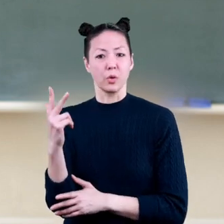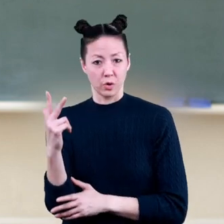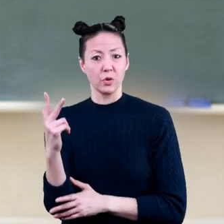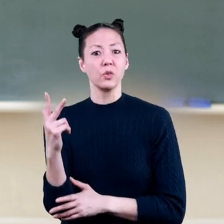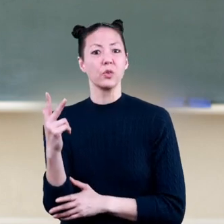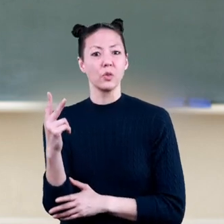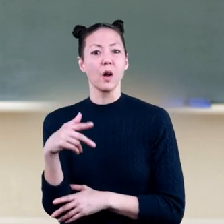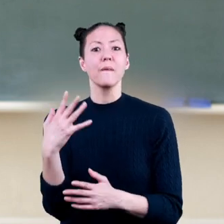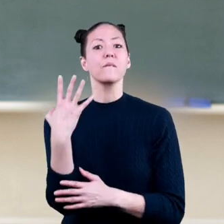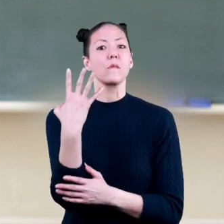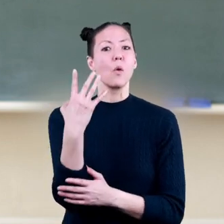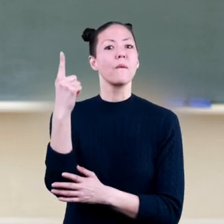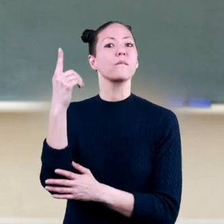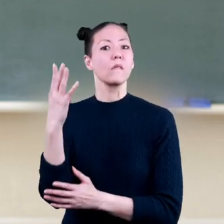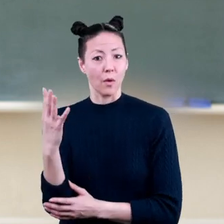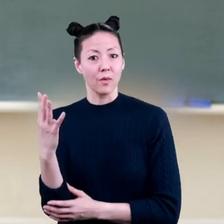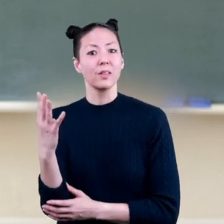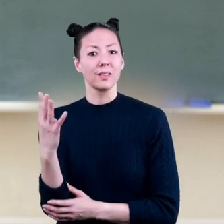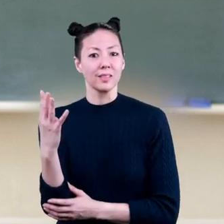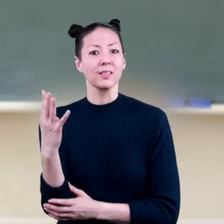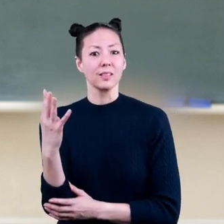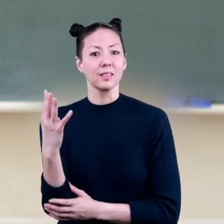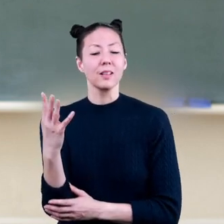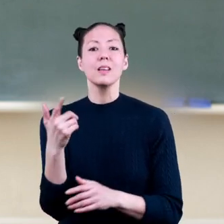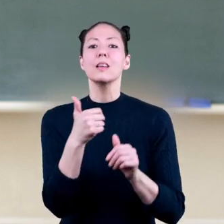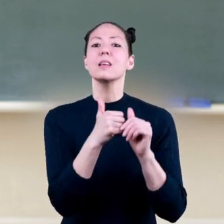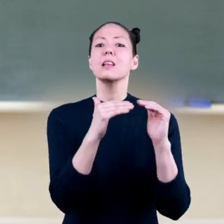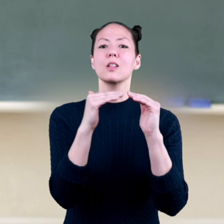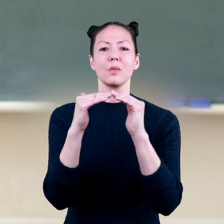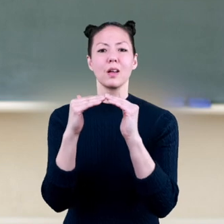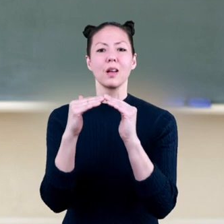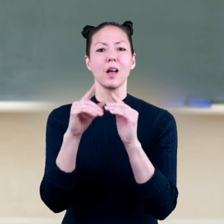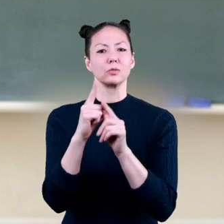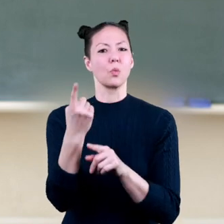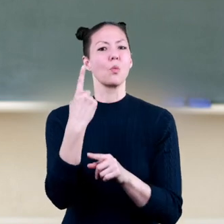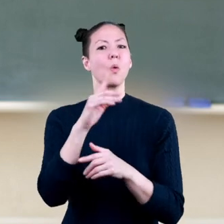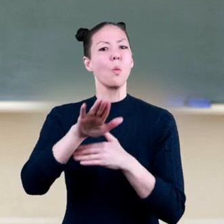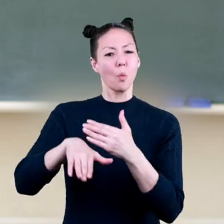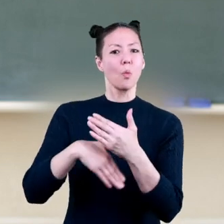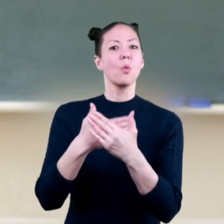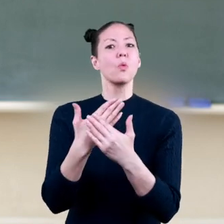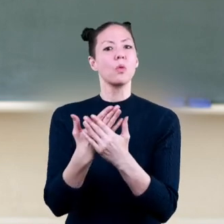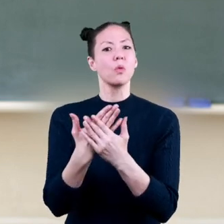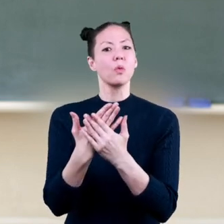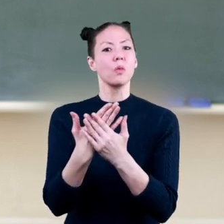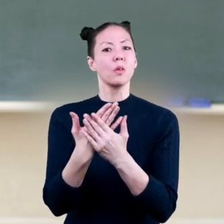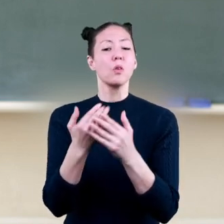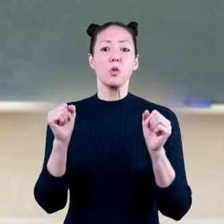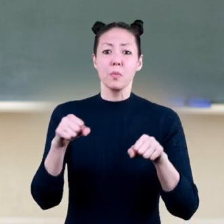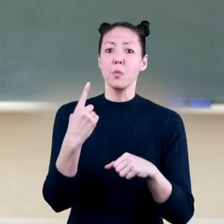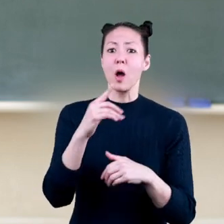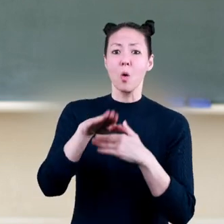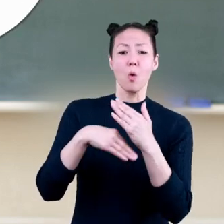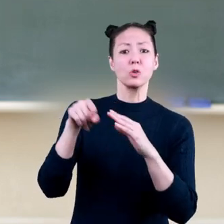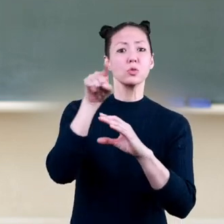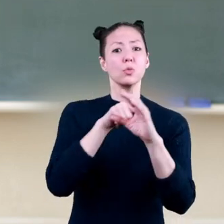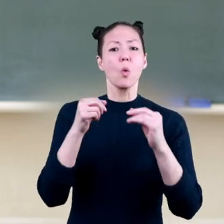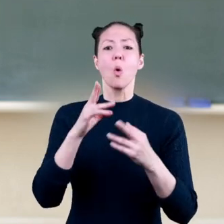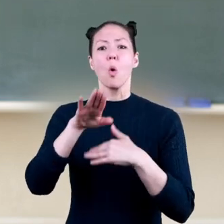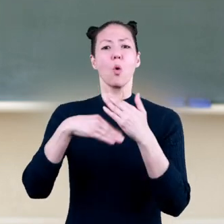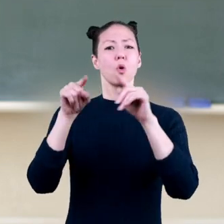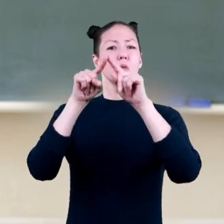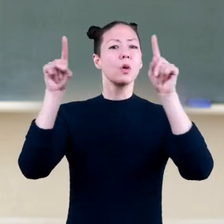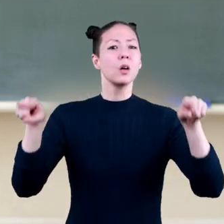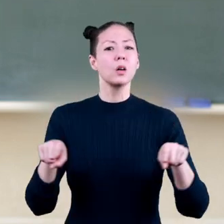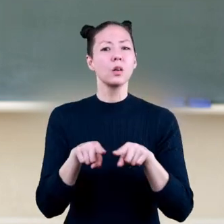three thirds, and four fourths, each equal one whole. It could be one whole circle, one